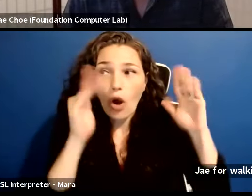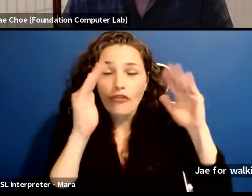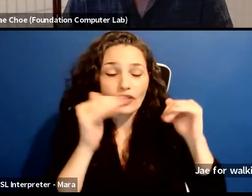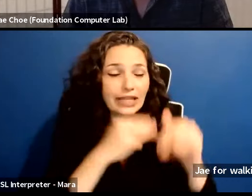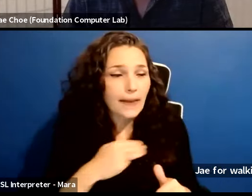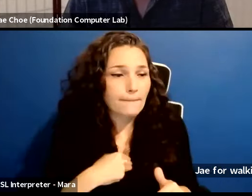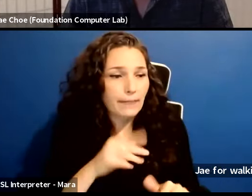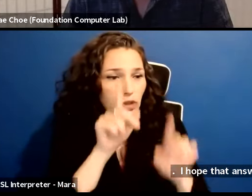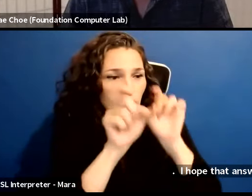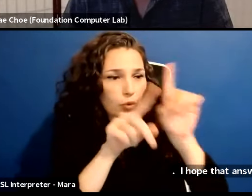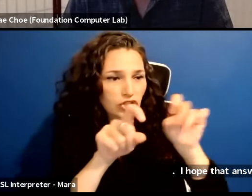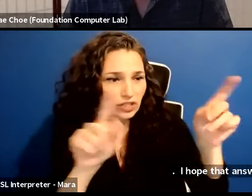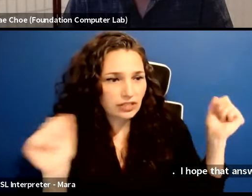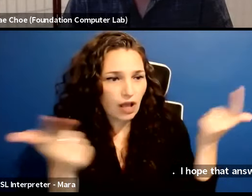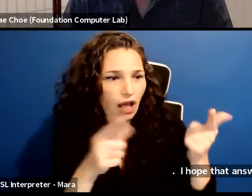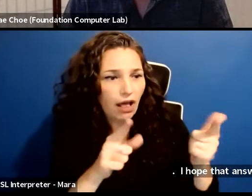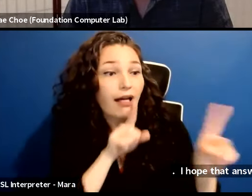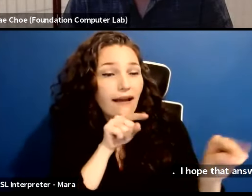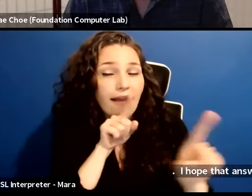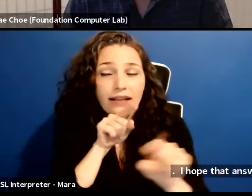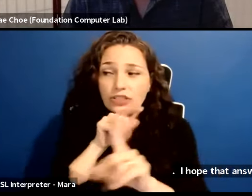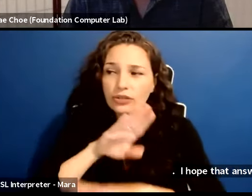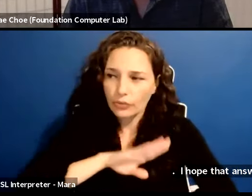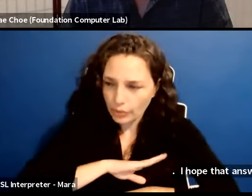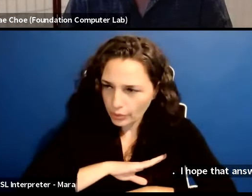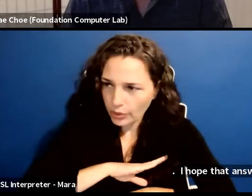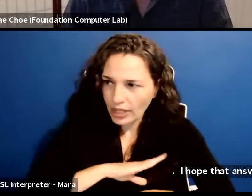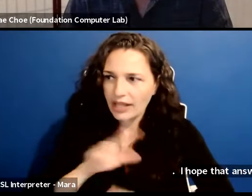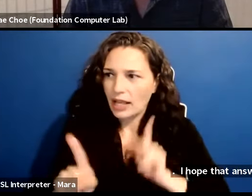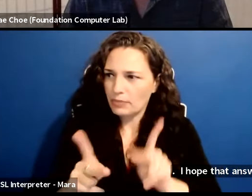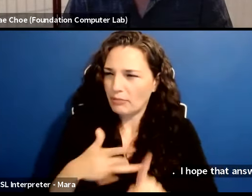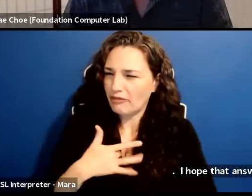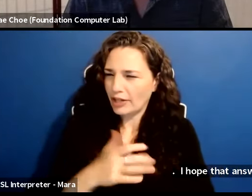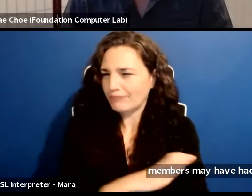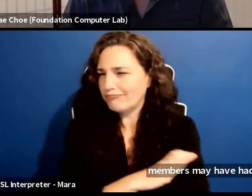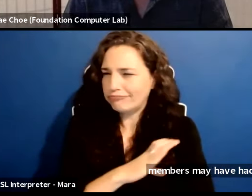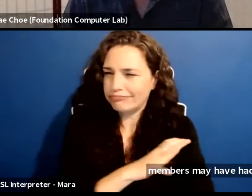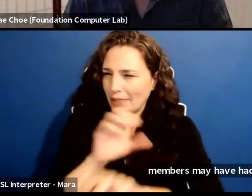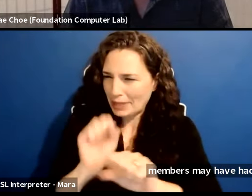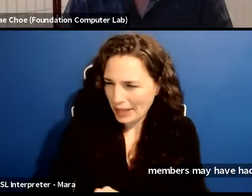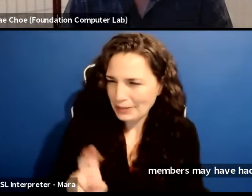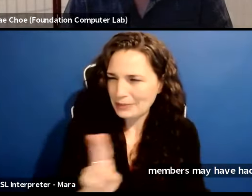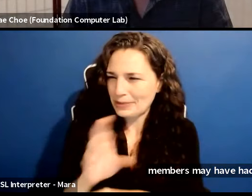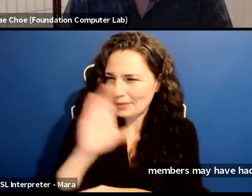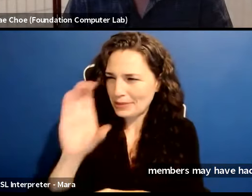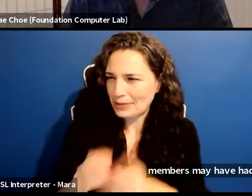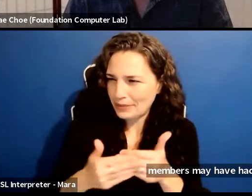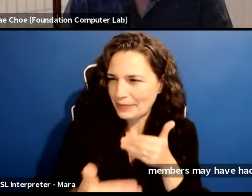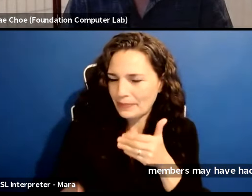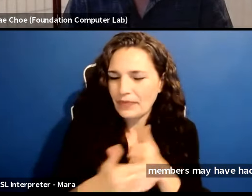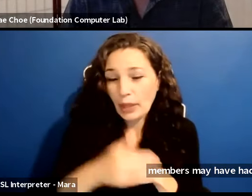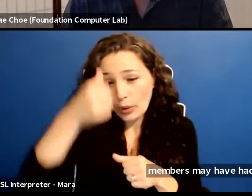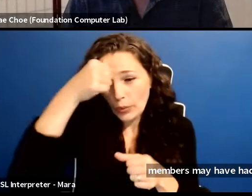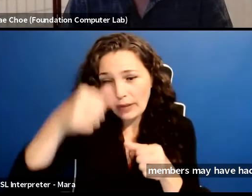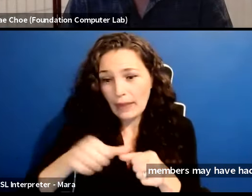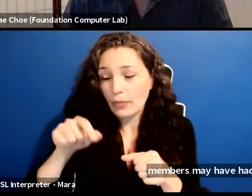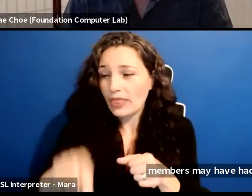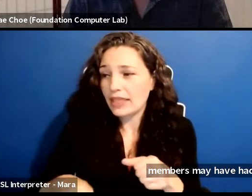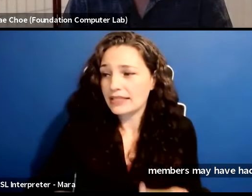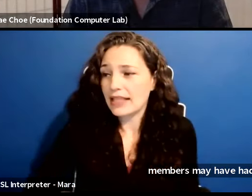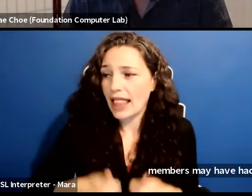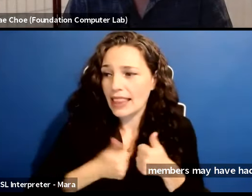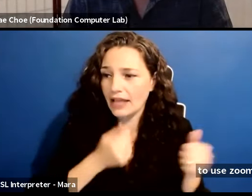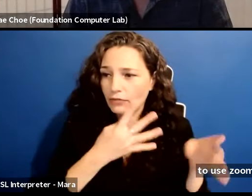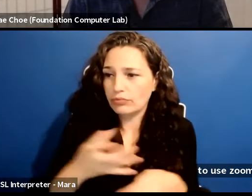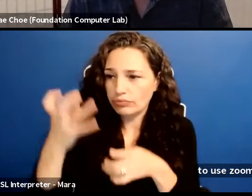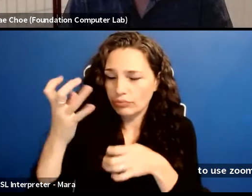may have had, and that everyone is feeling more empowered to use Zoom now. As a reminder, the replay of this live stream will air here